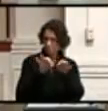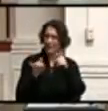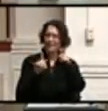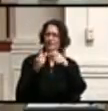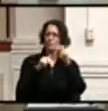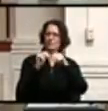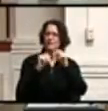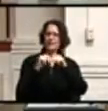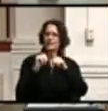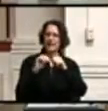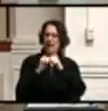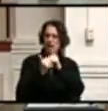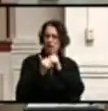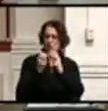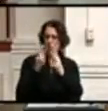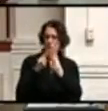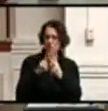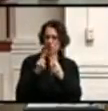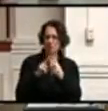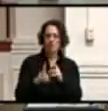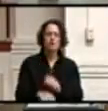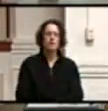we have